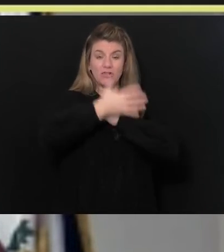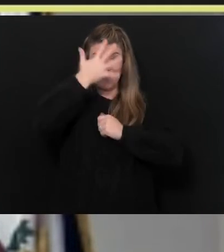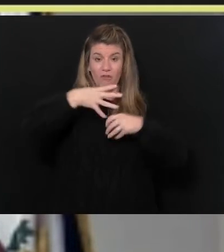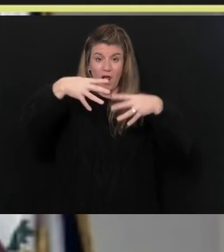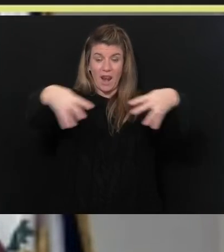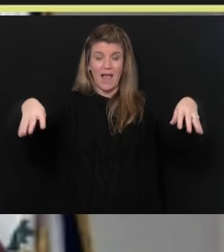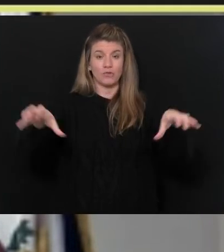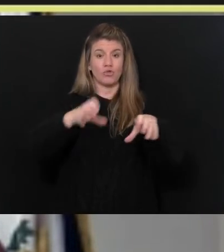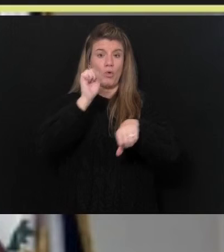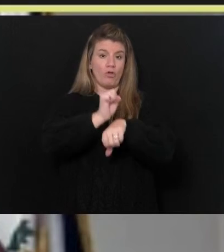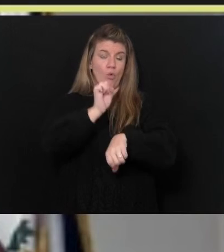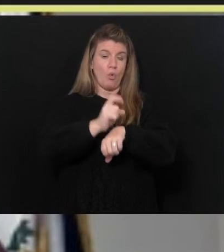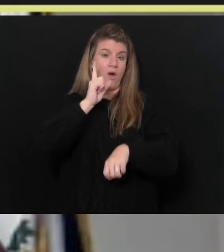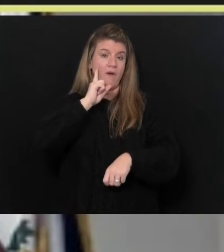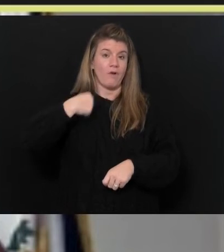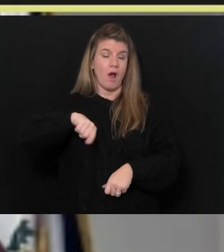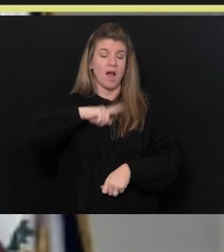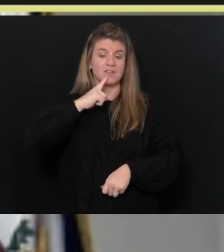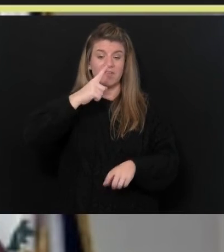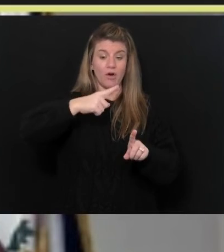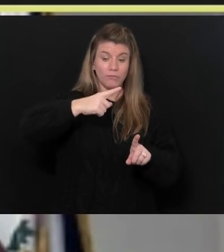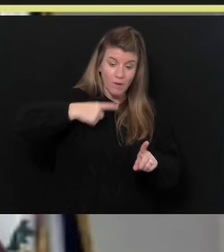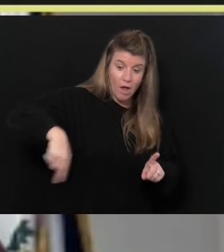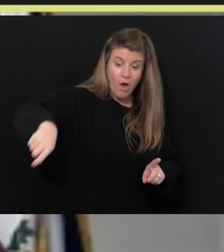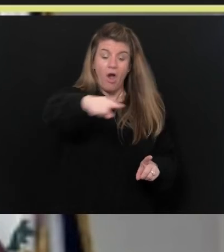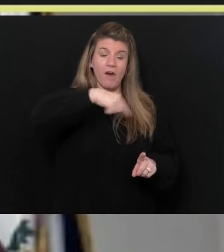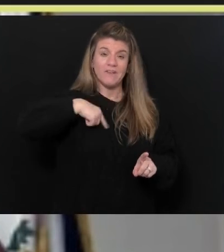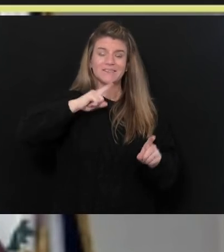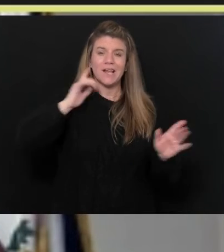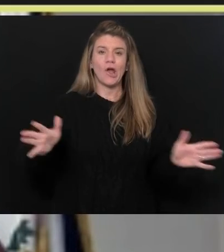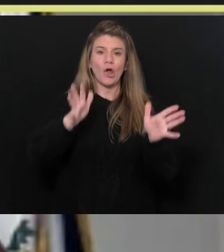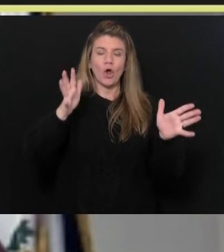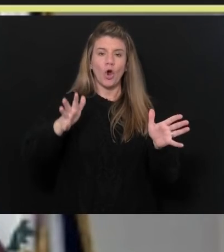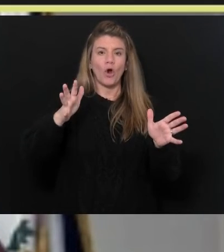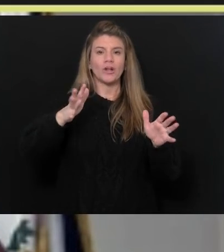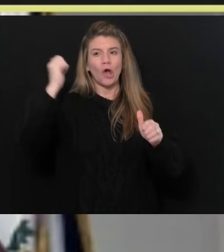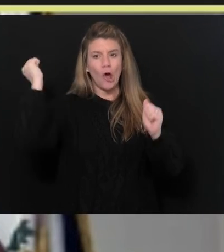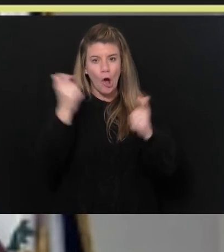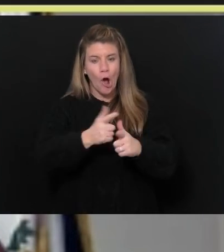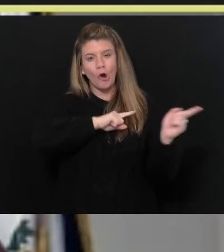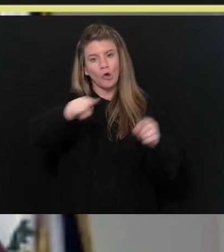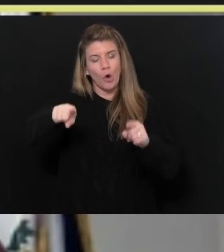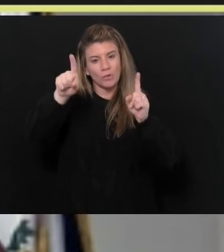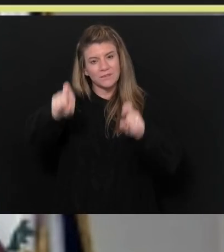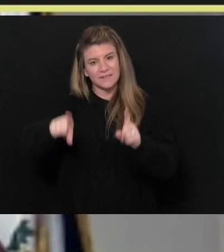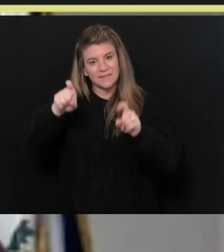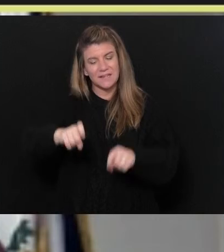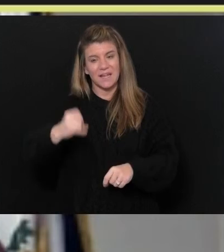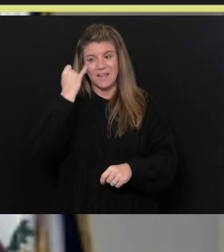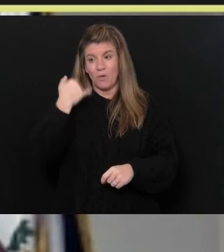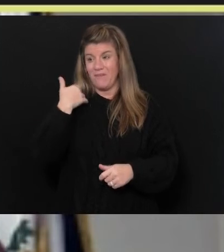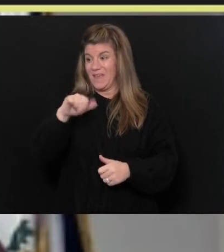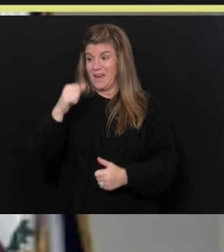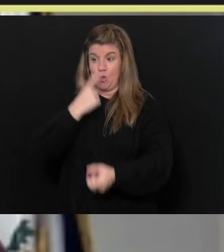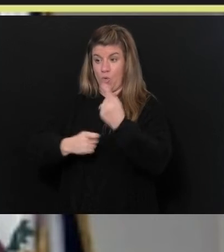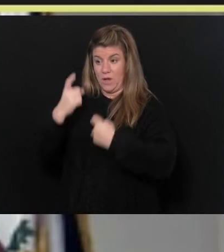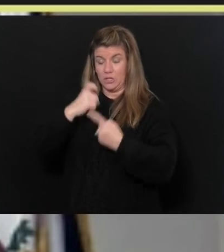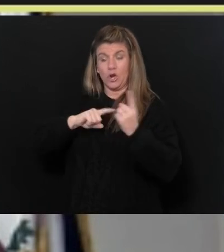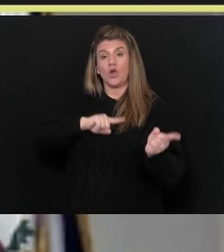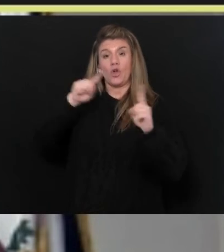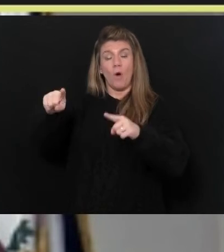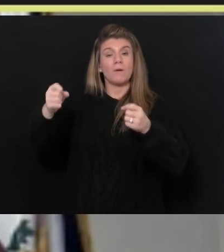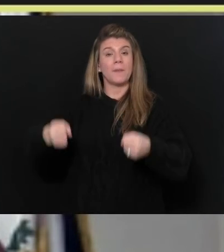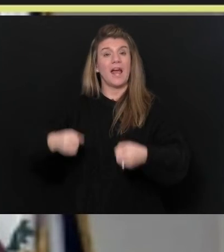are doing this work for us and for everyone. So encourage everyone to test. If you have any questions, go to the